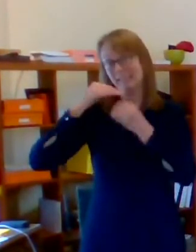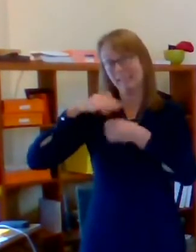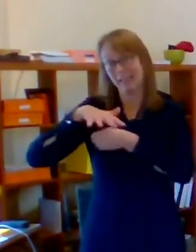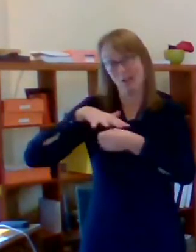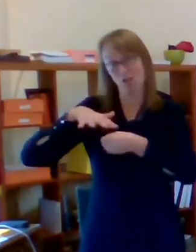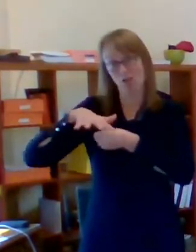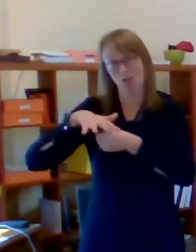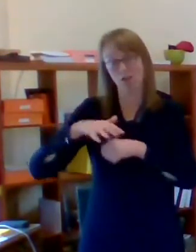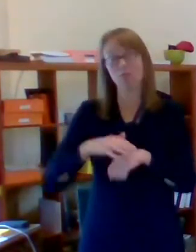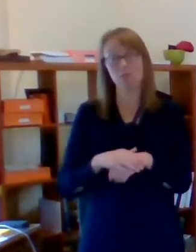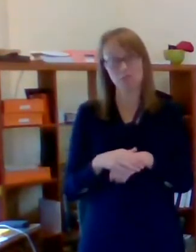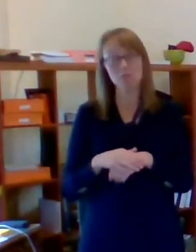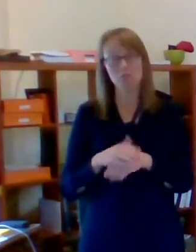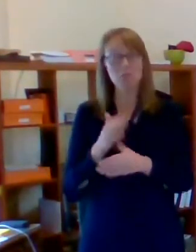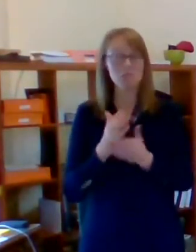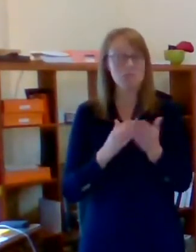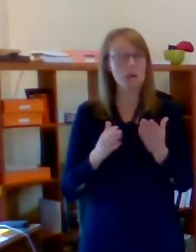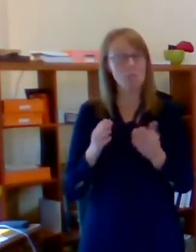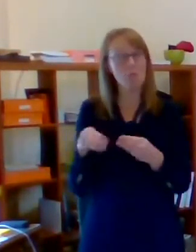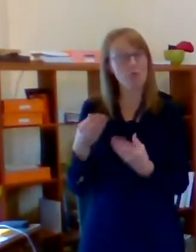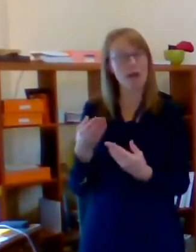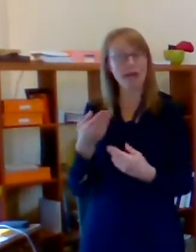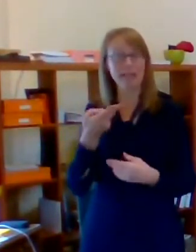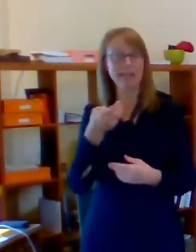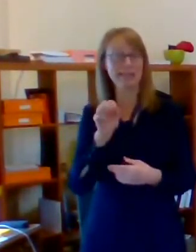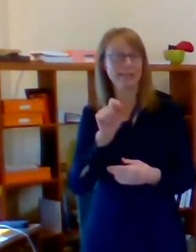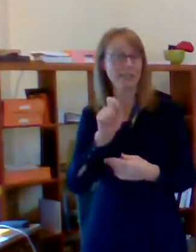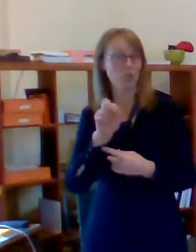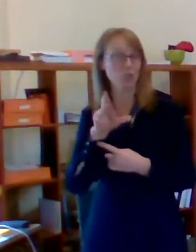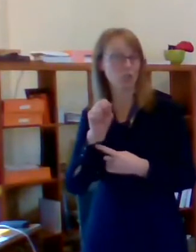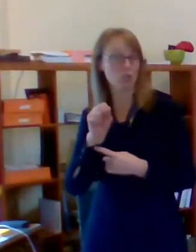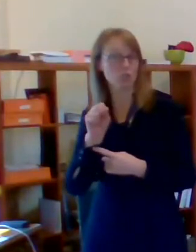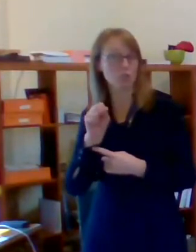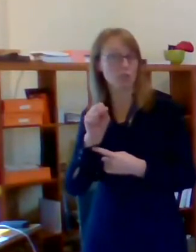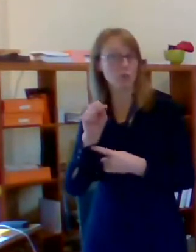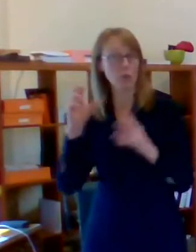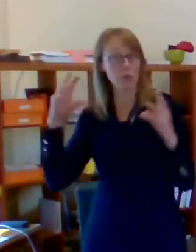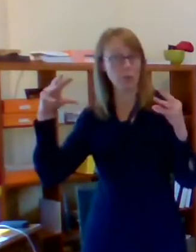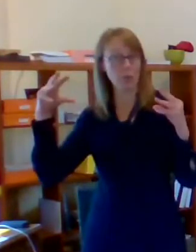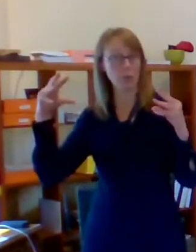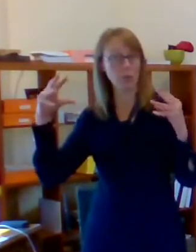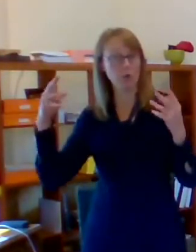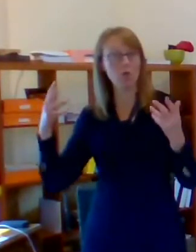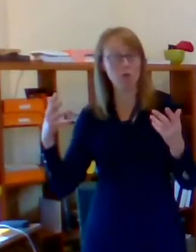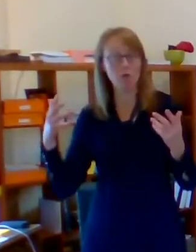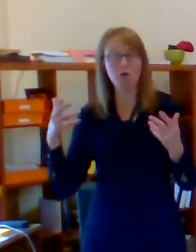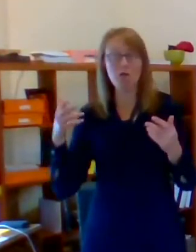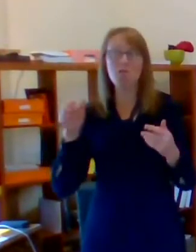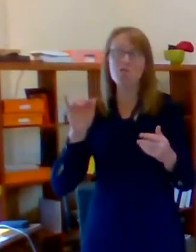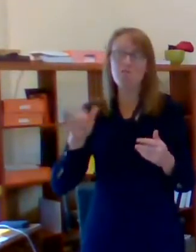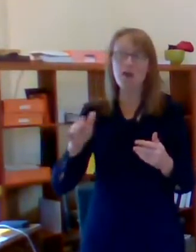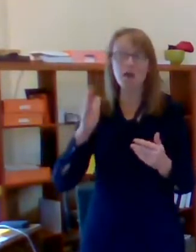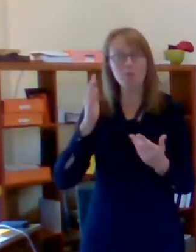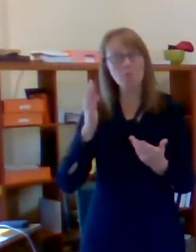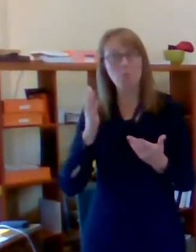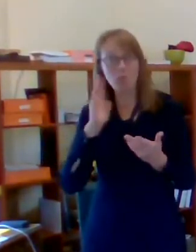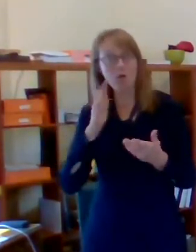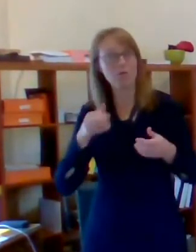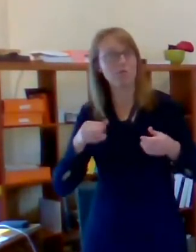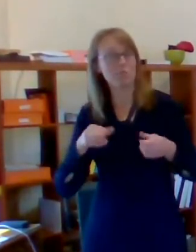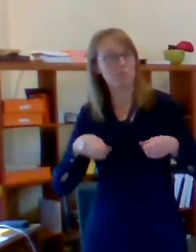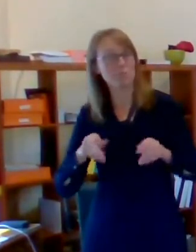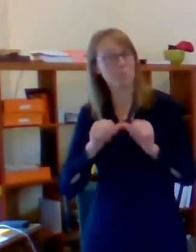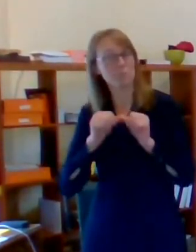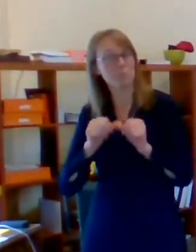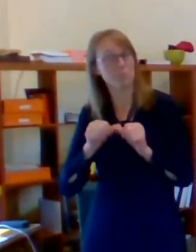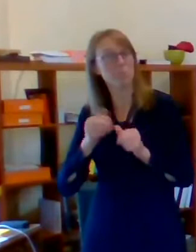I think that will help for a while. That will help until it gets too cold, too very, very cold. But to be able to keep